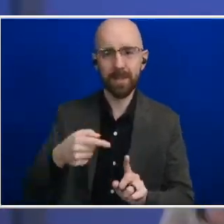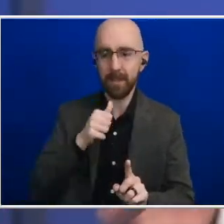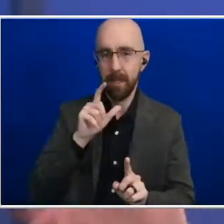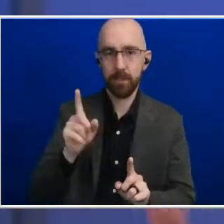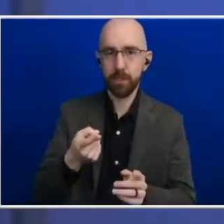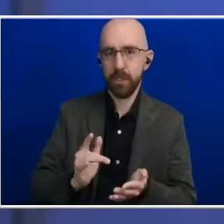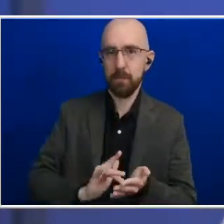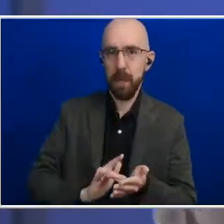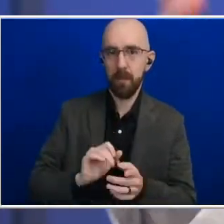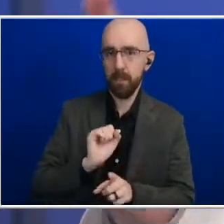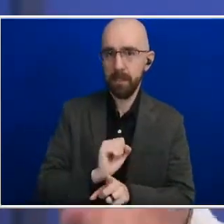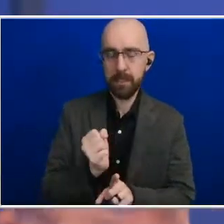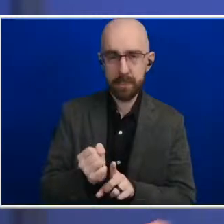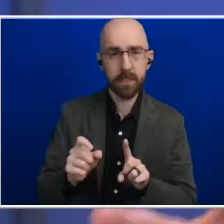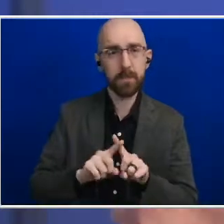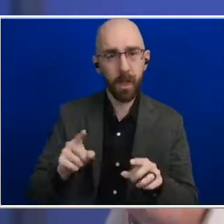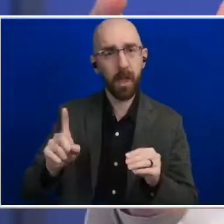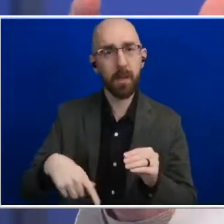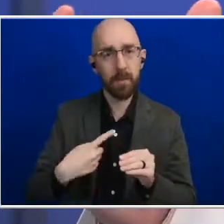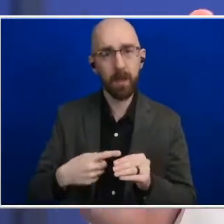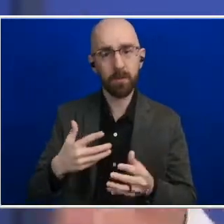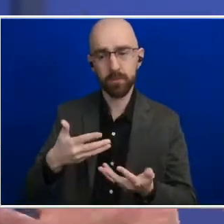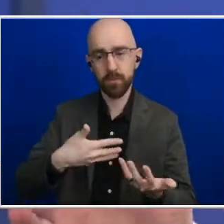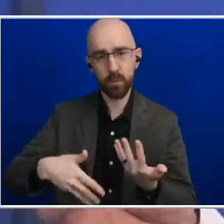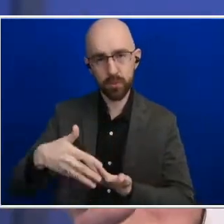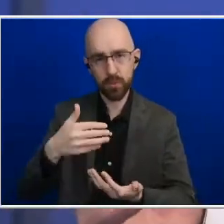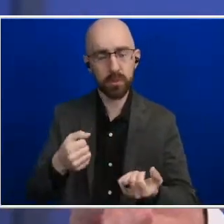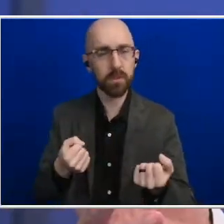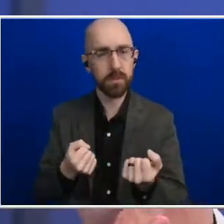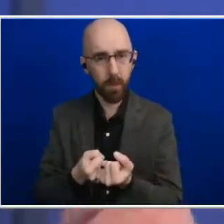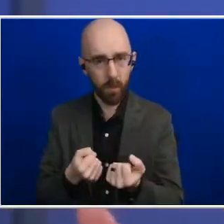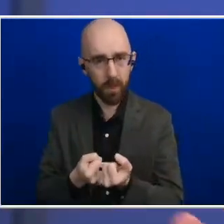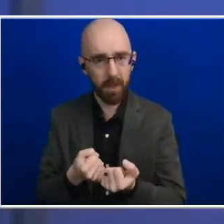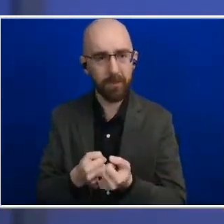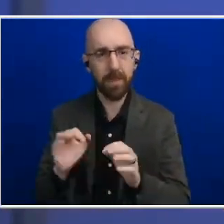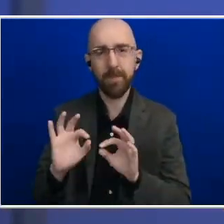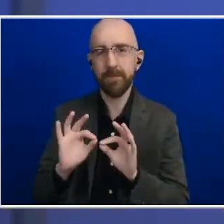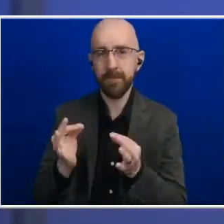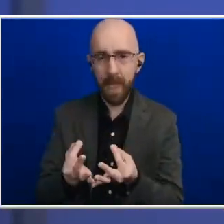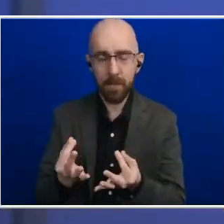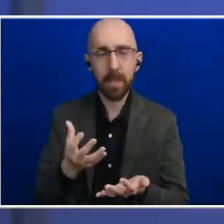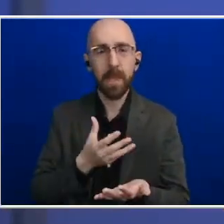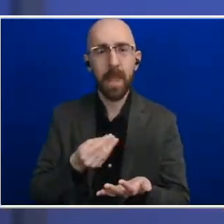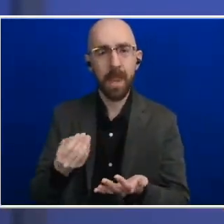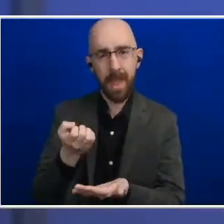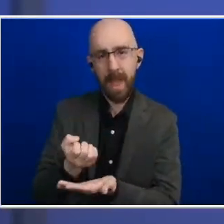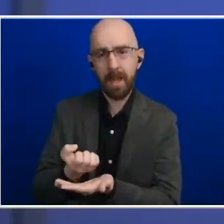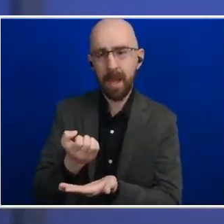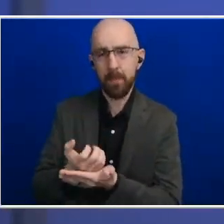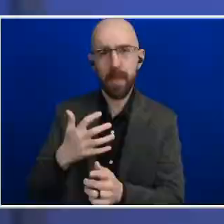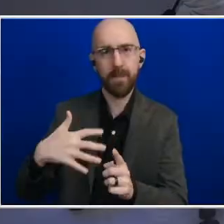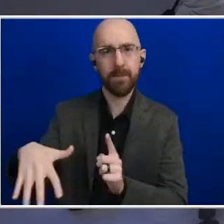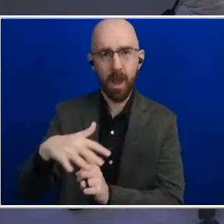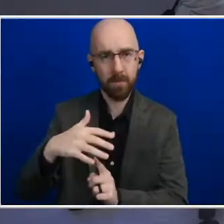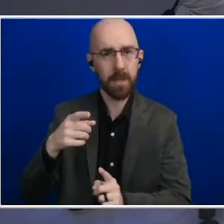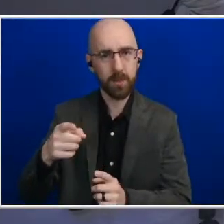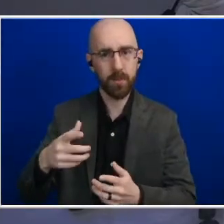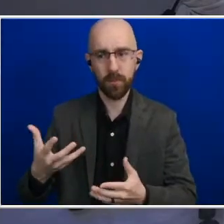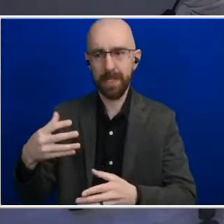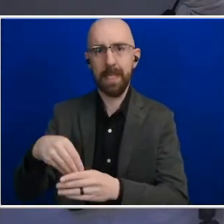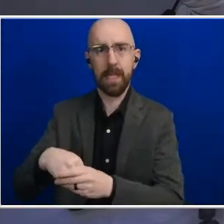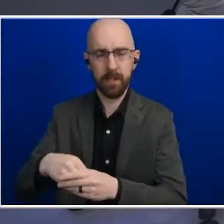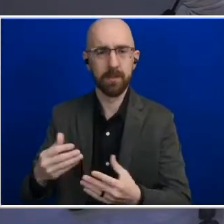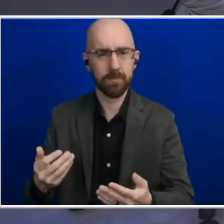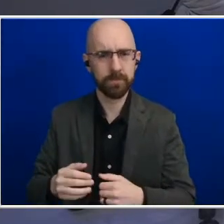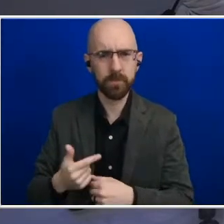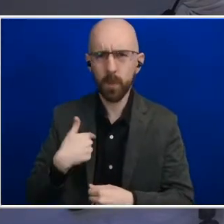but about the social, supportive, family, and economic environment that you exist in. So what I'm hearing you saying is